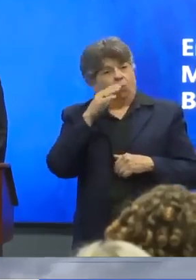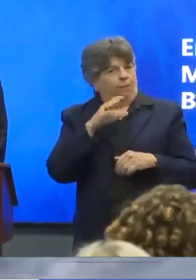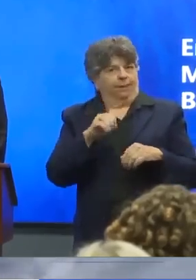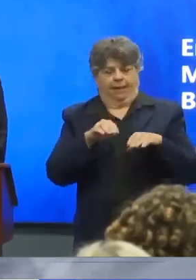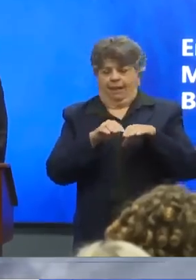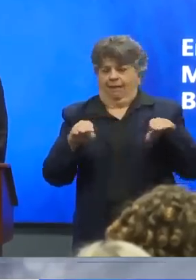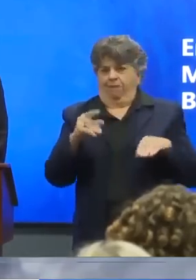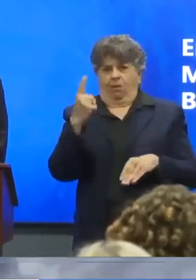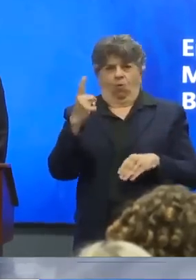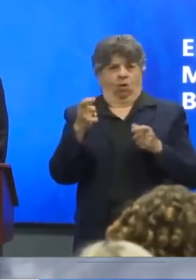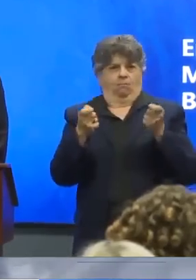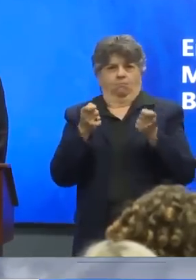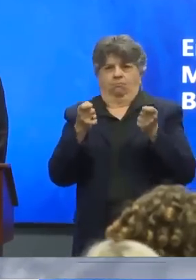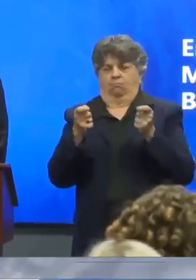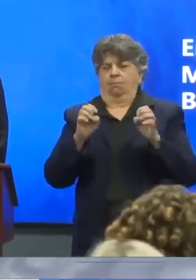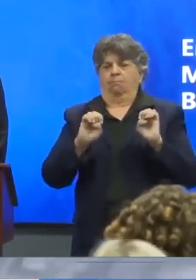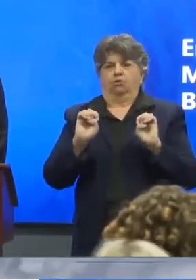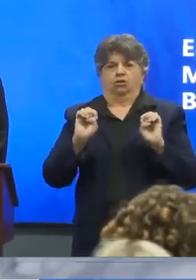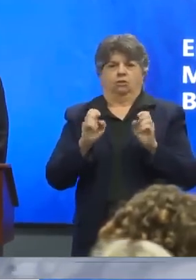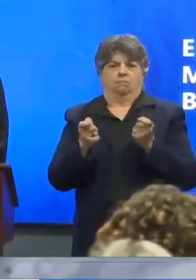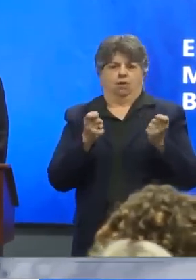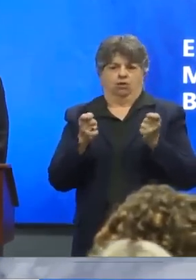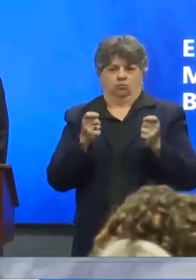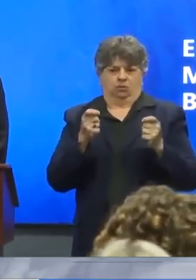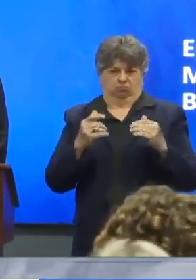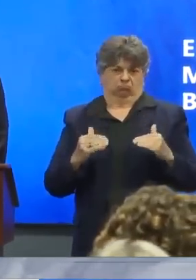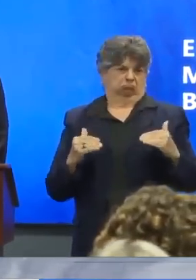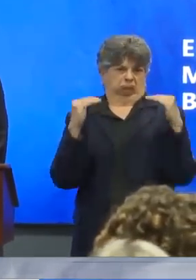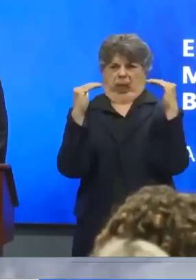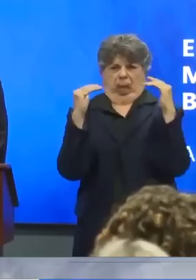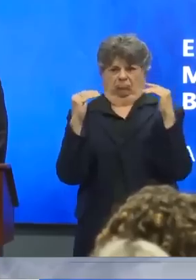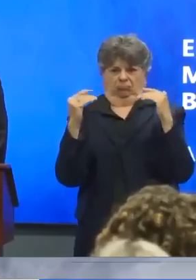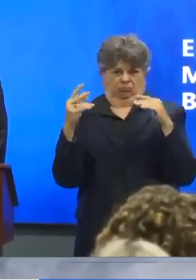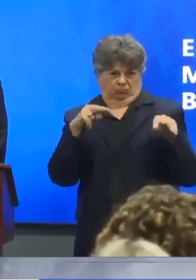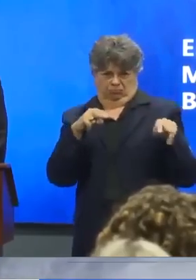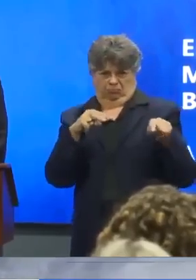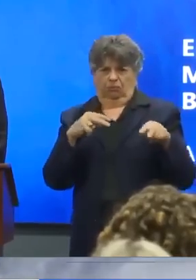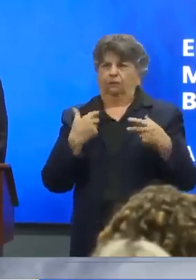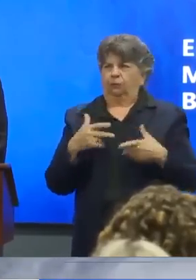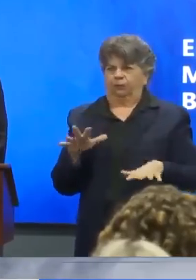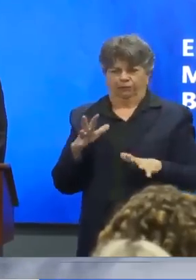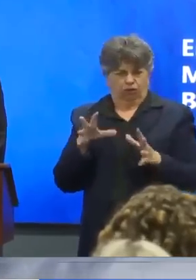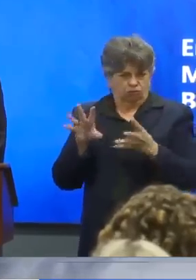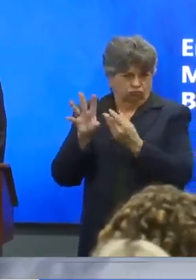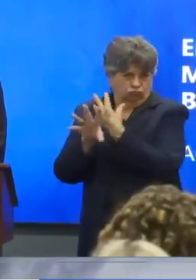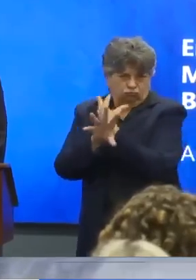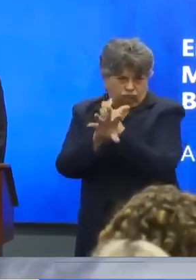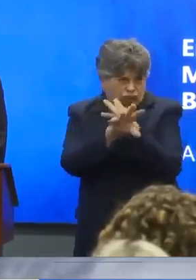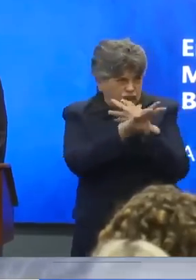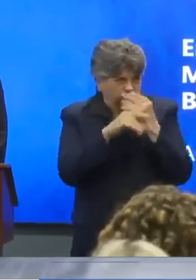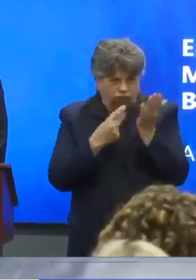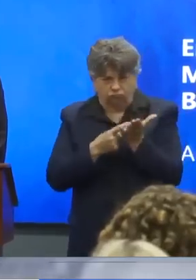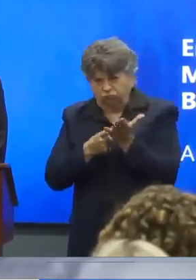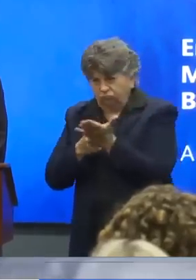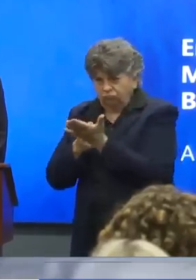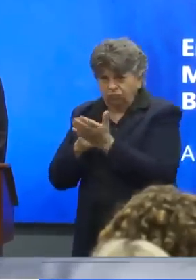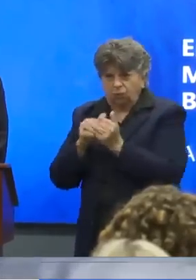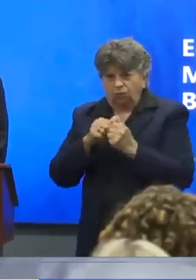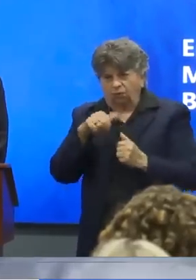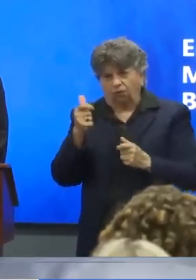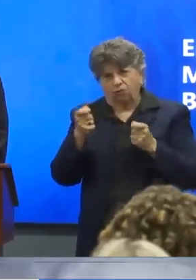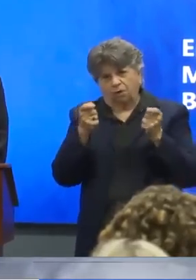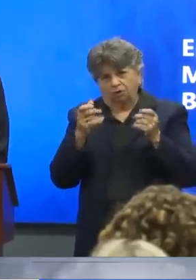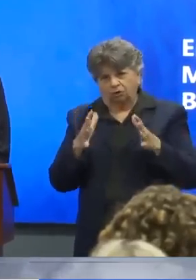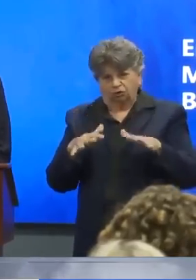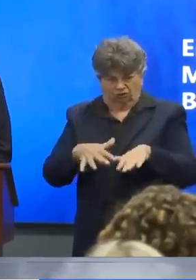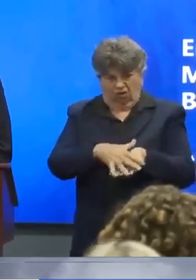did have a call with all the local emergency managers earlier this morning to discuss preparation efforts and needs. And